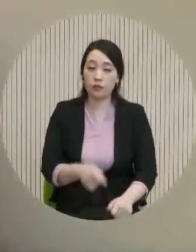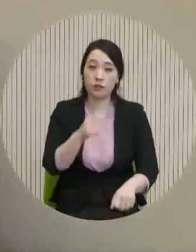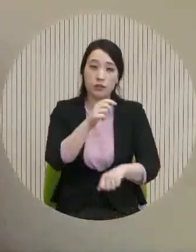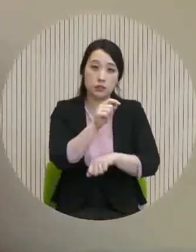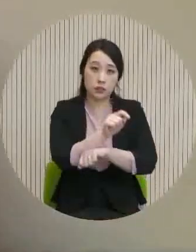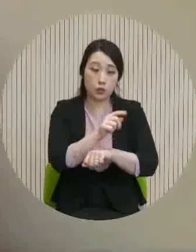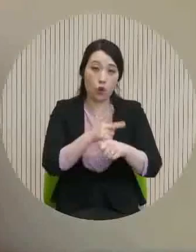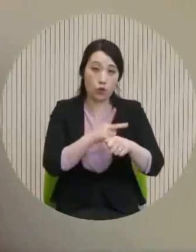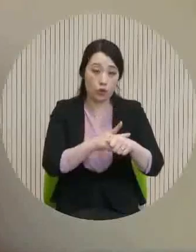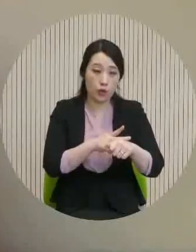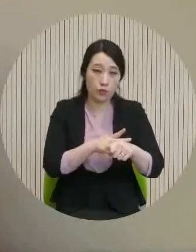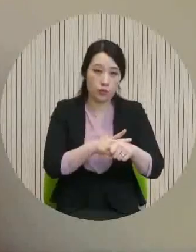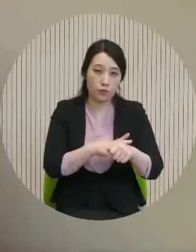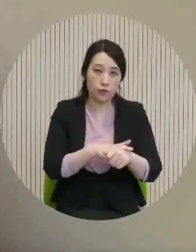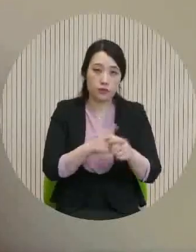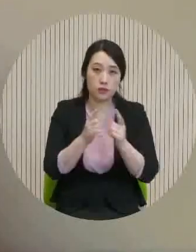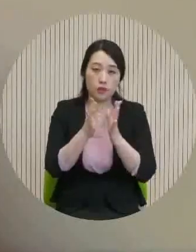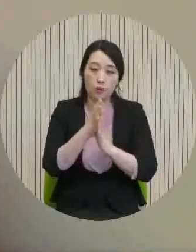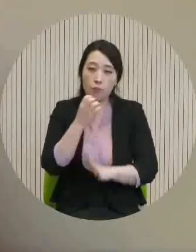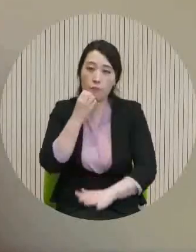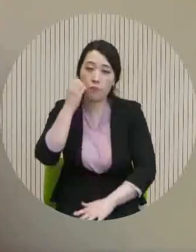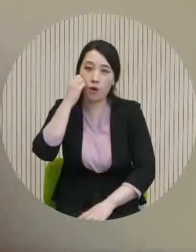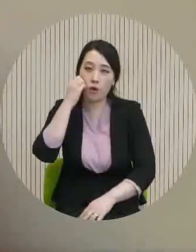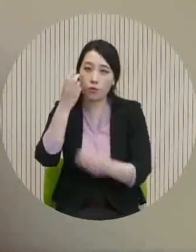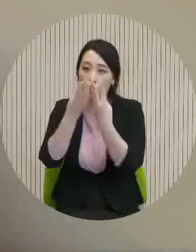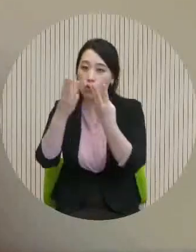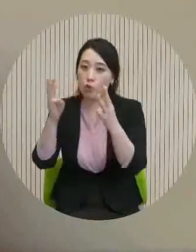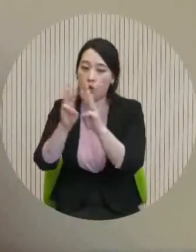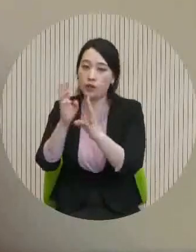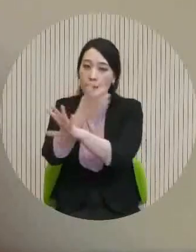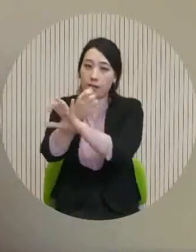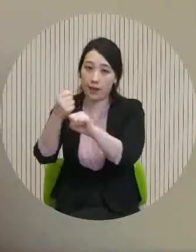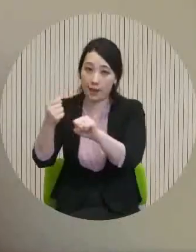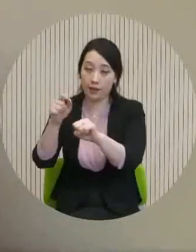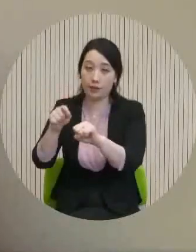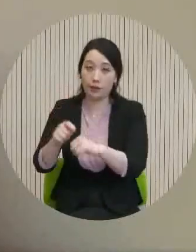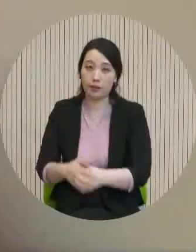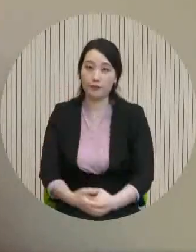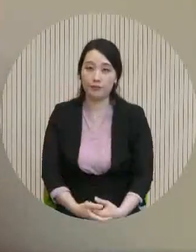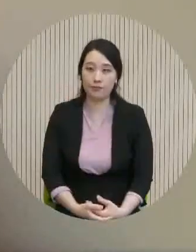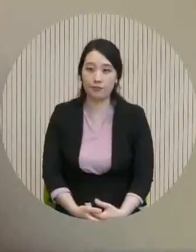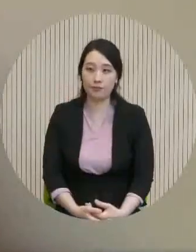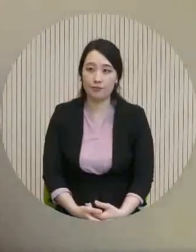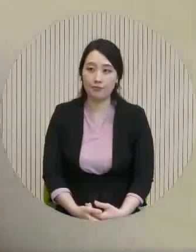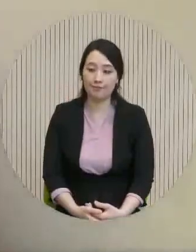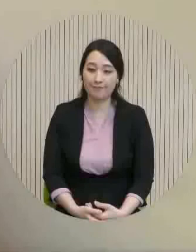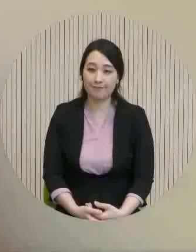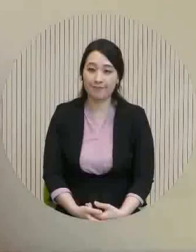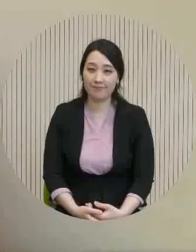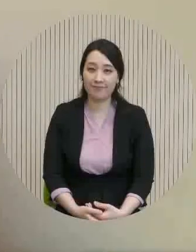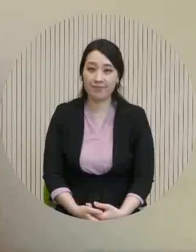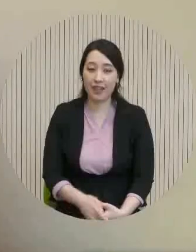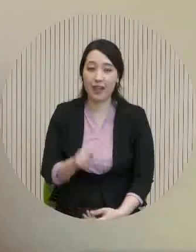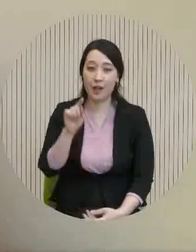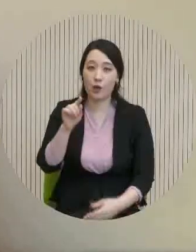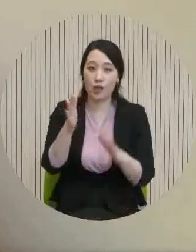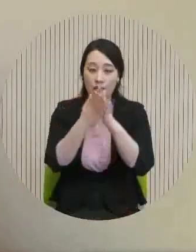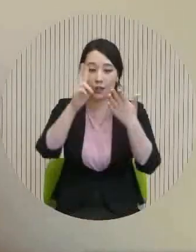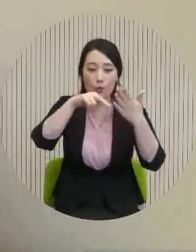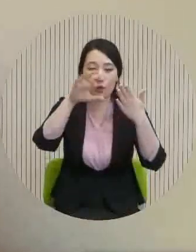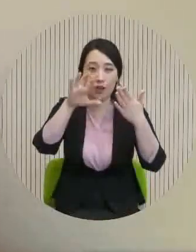are, and also we promote this website through different social media